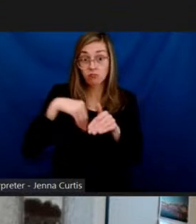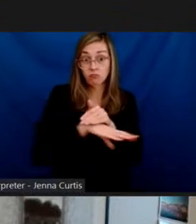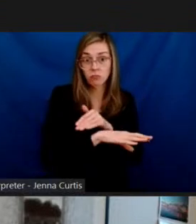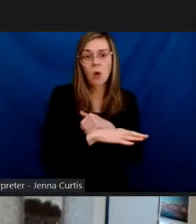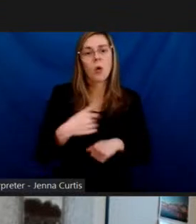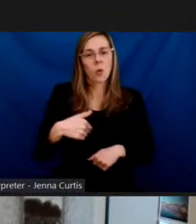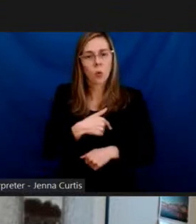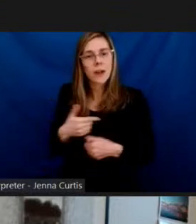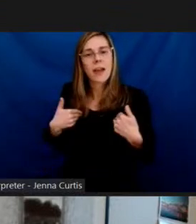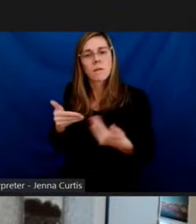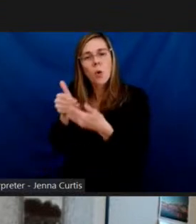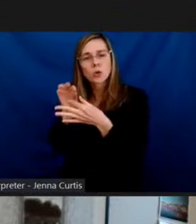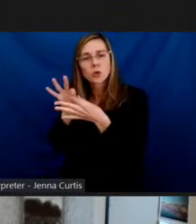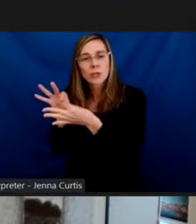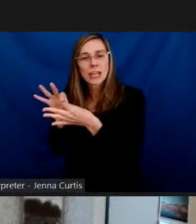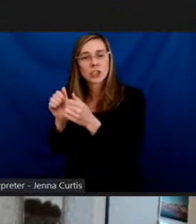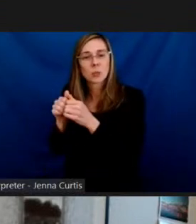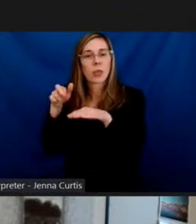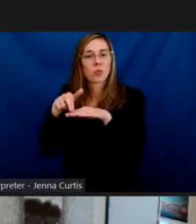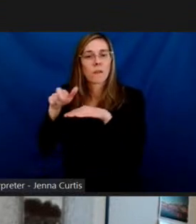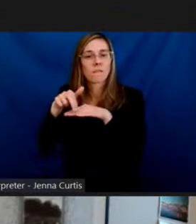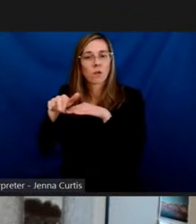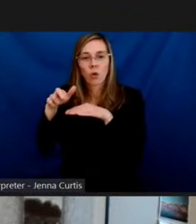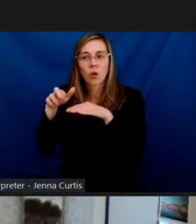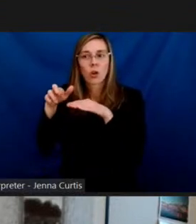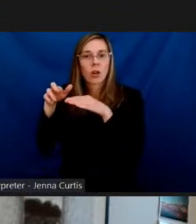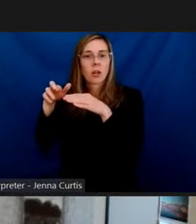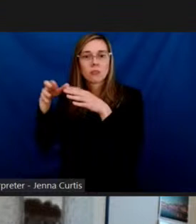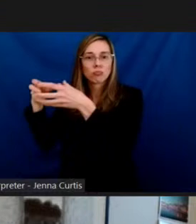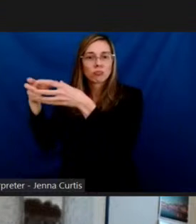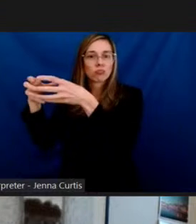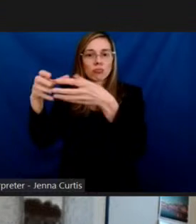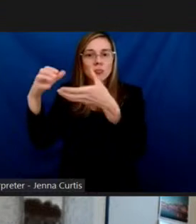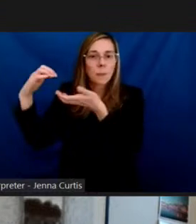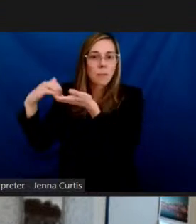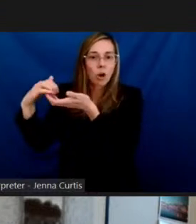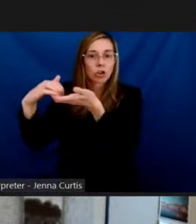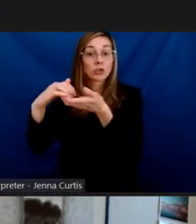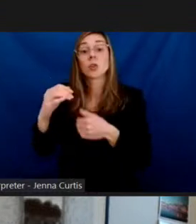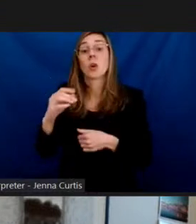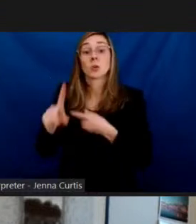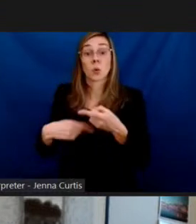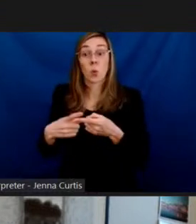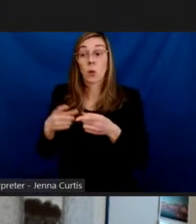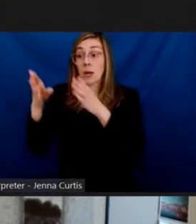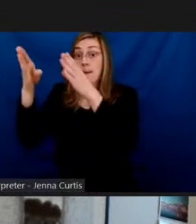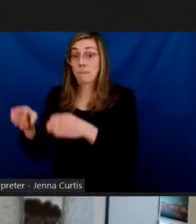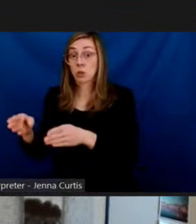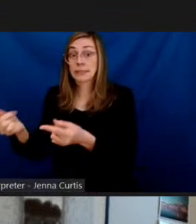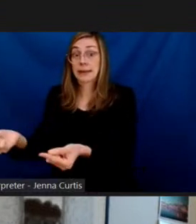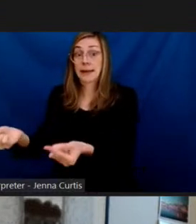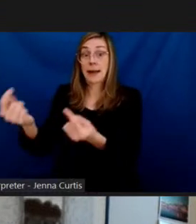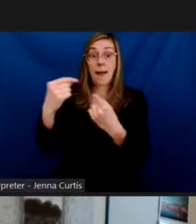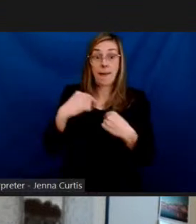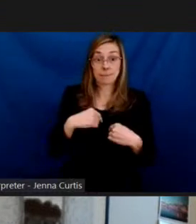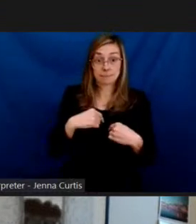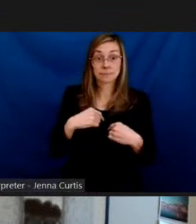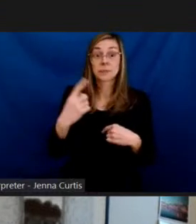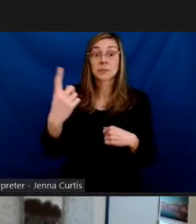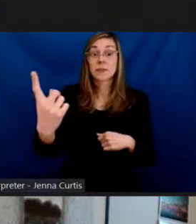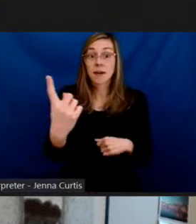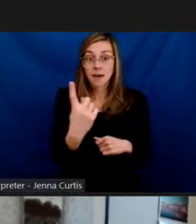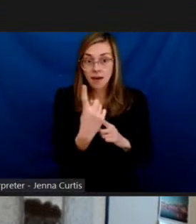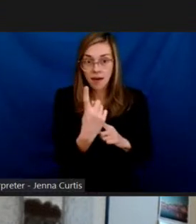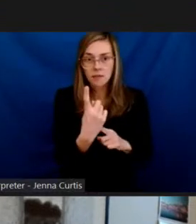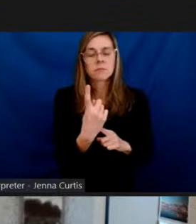referral partners. And so as a person comes into the site, having connectivity to the folks that are referring them is a